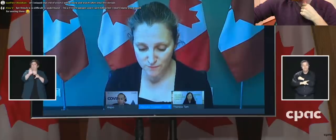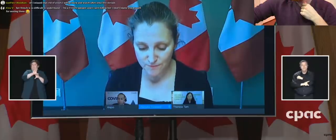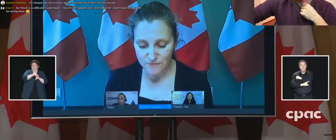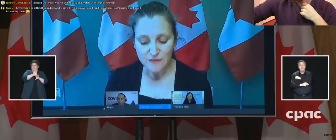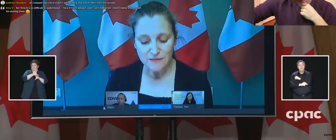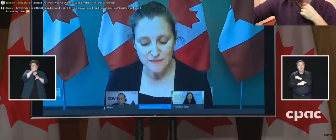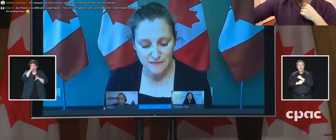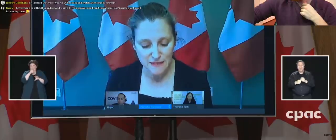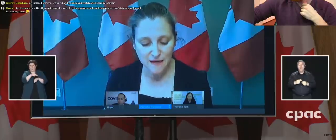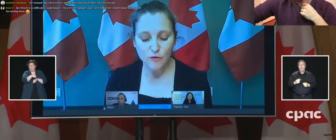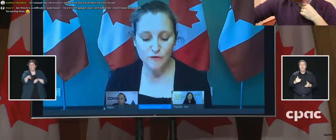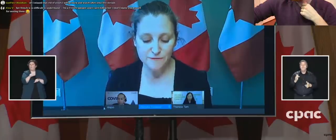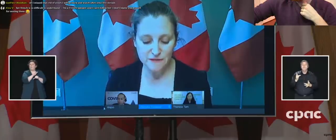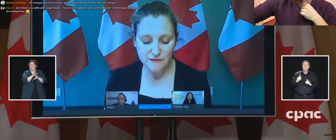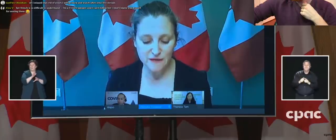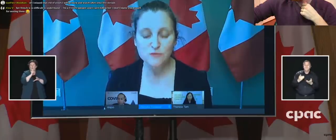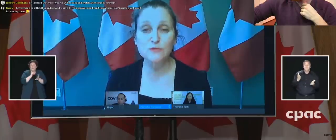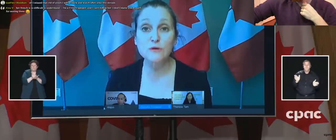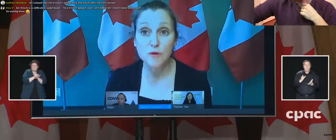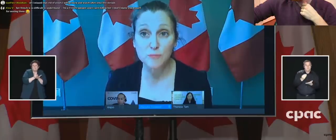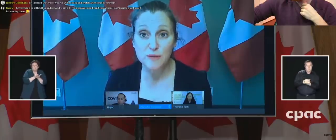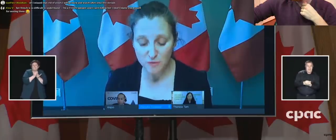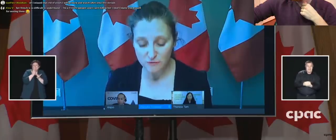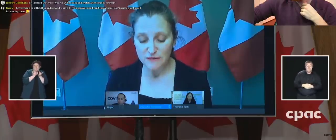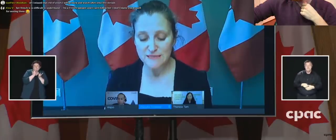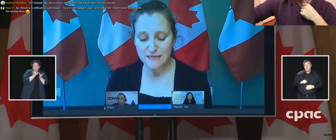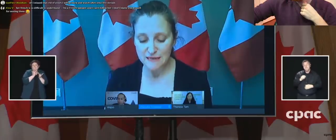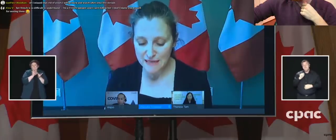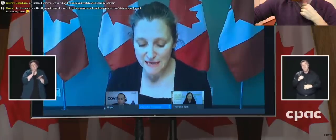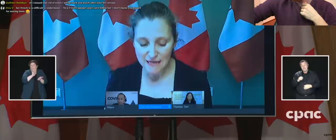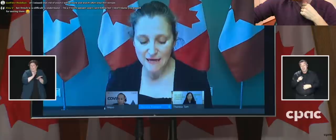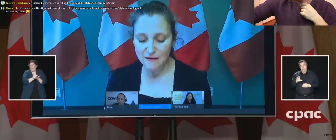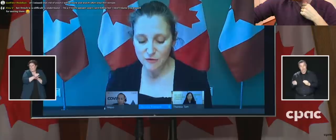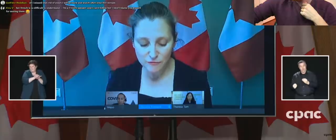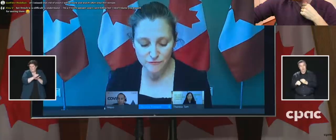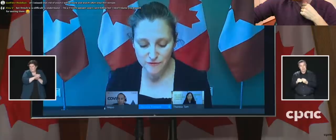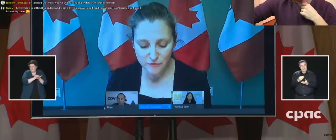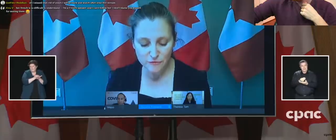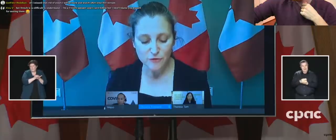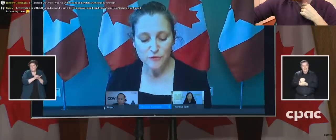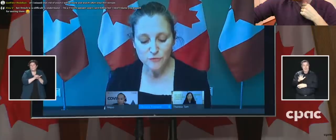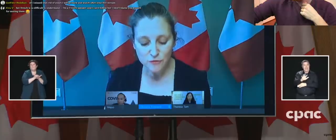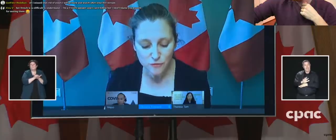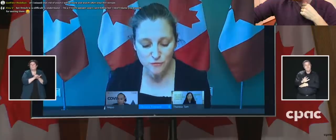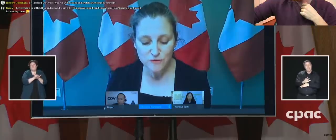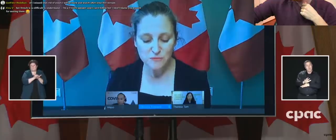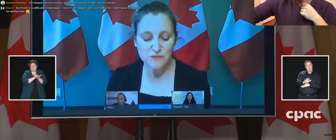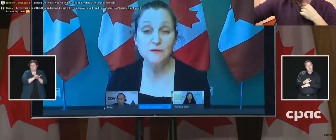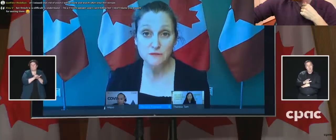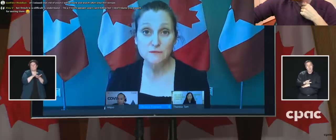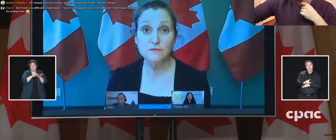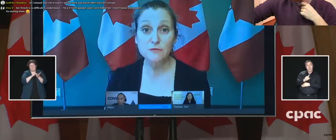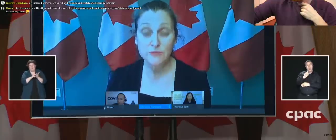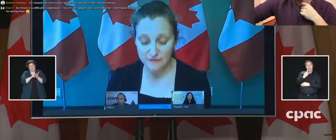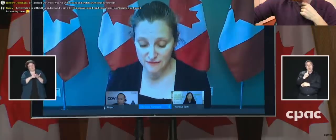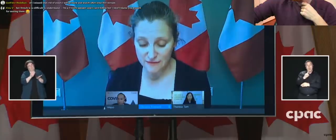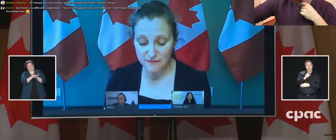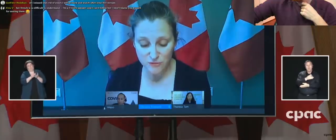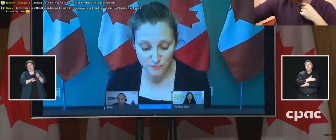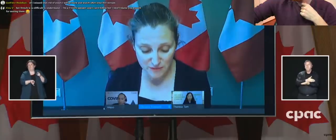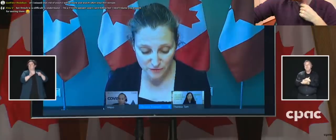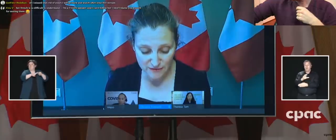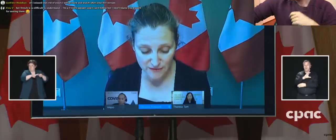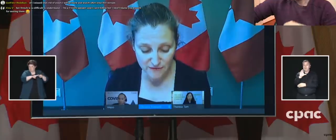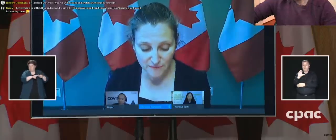revenu. Cela offrira un complément salarial à environ 1 million de